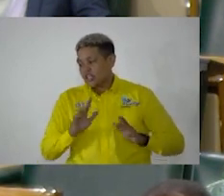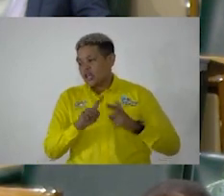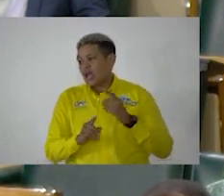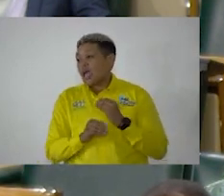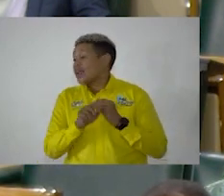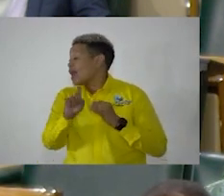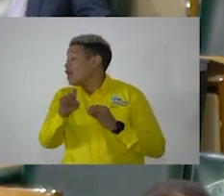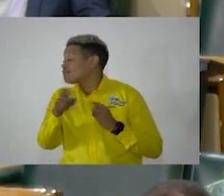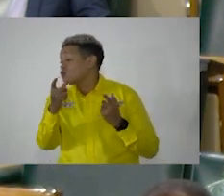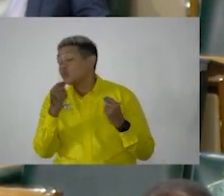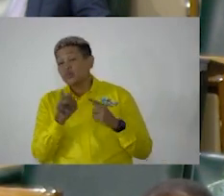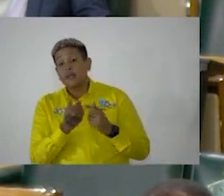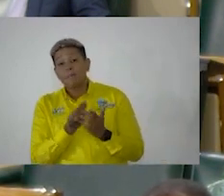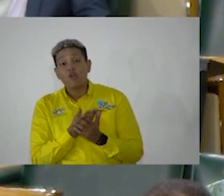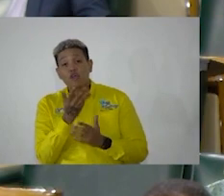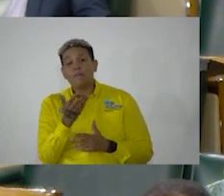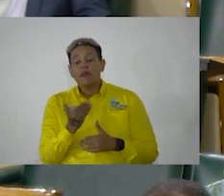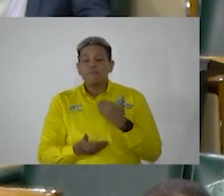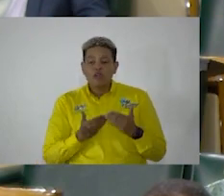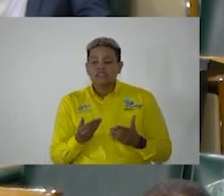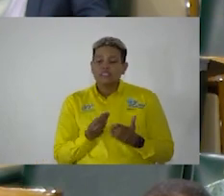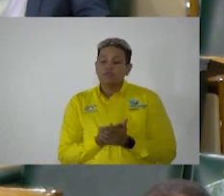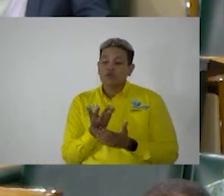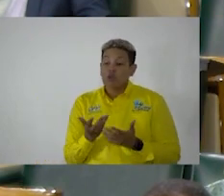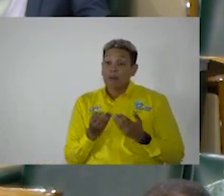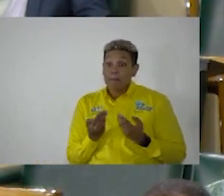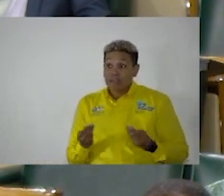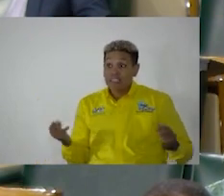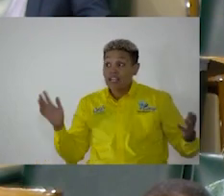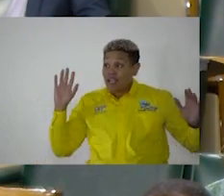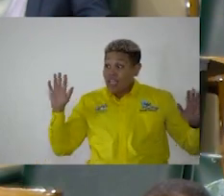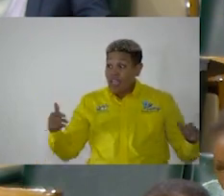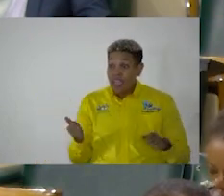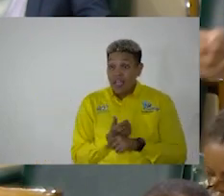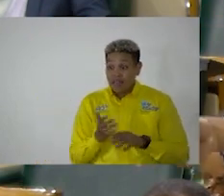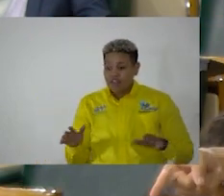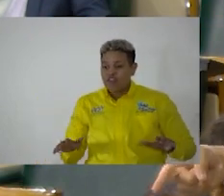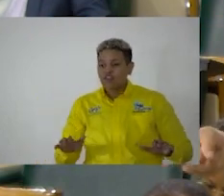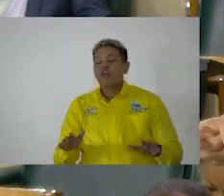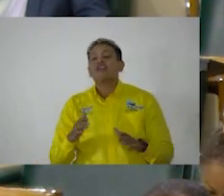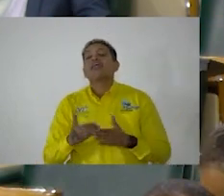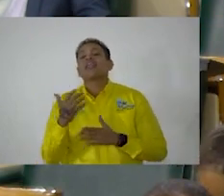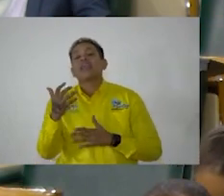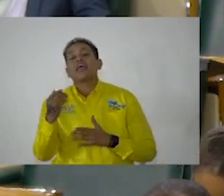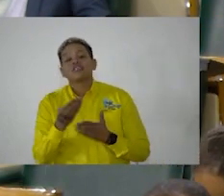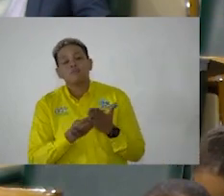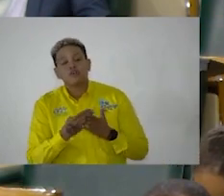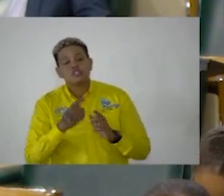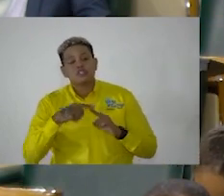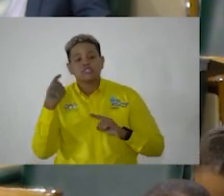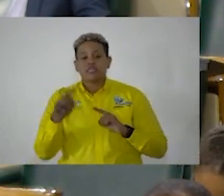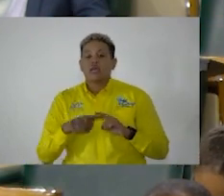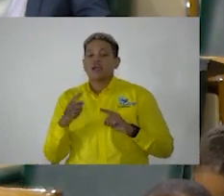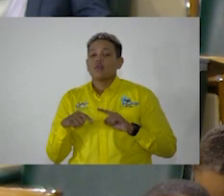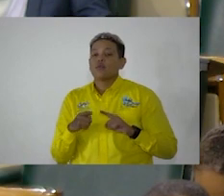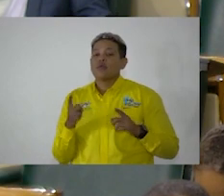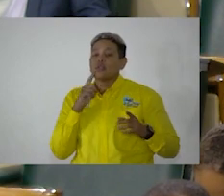have to do the procurement of the materials. By the time all of that is done, you are in the next budget cycle ready